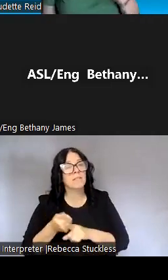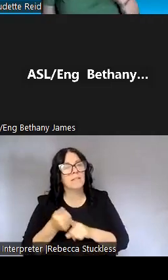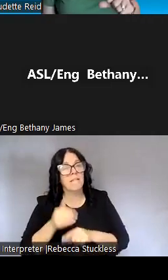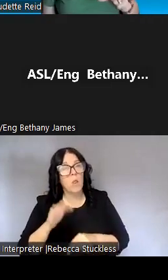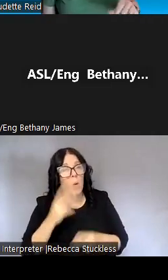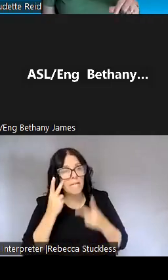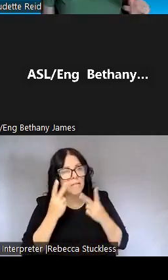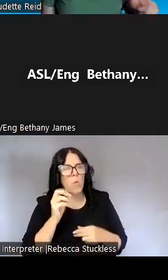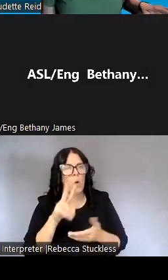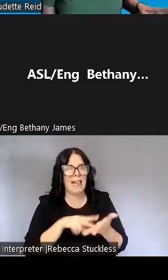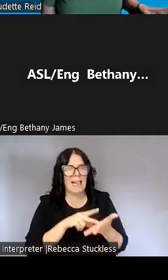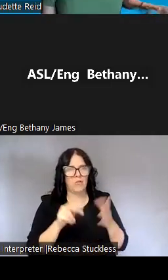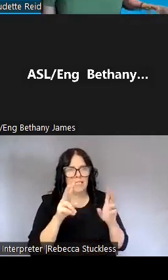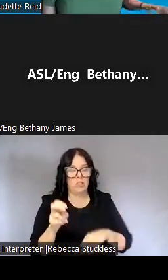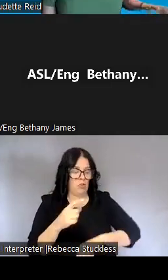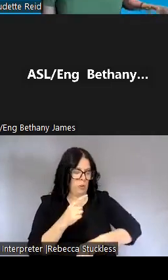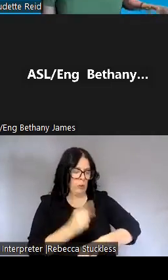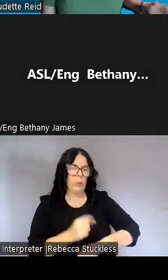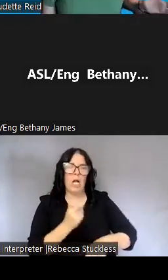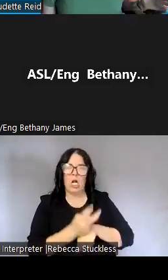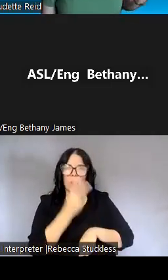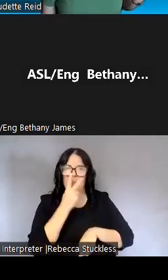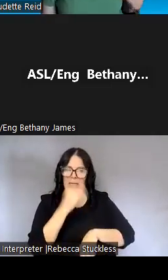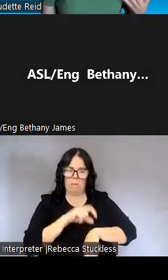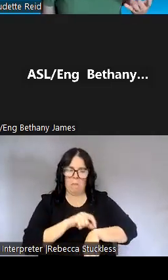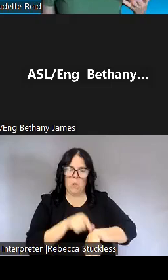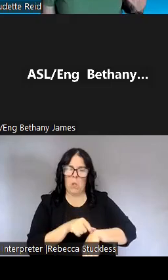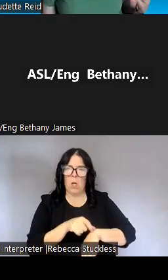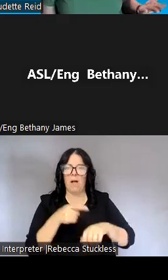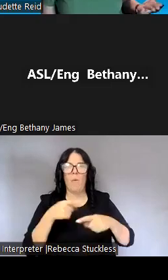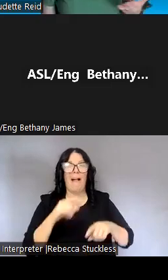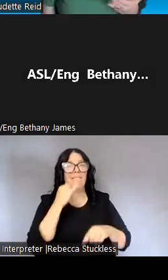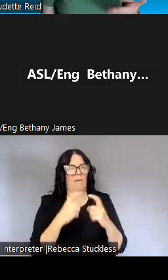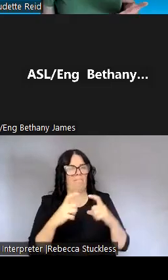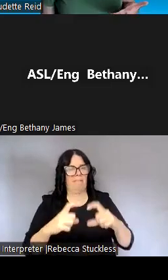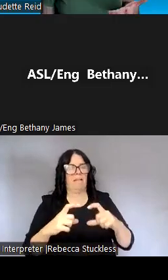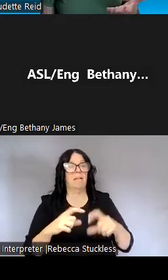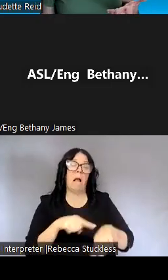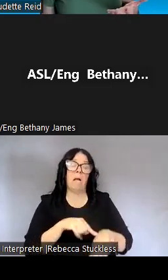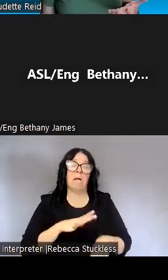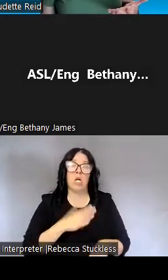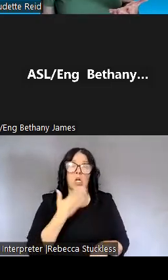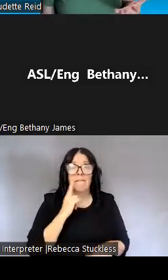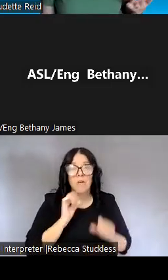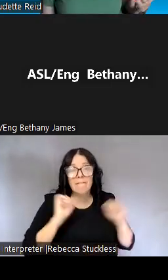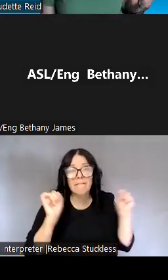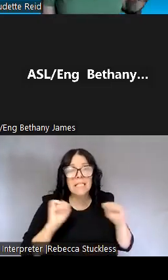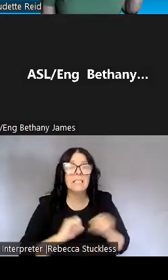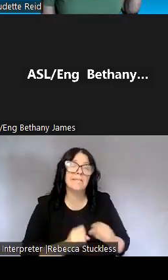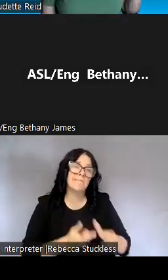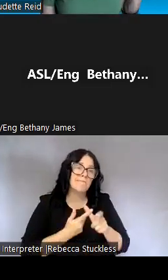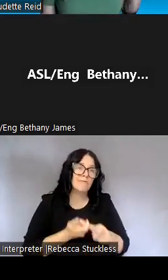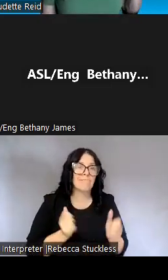literacy issues because the text on it is quite small. It's great for fitness and health tracking issues,